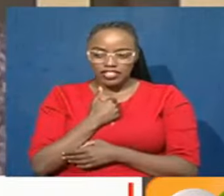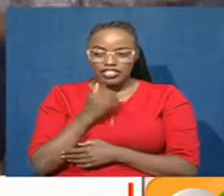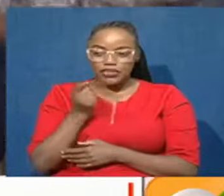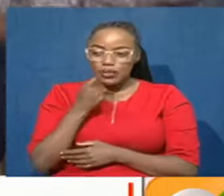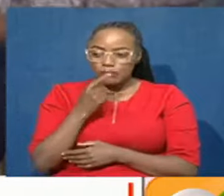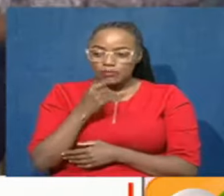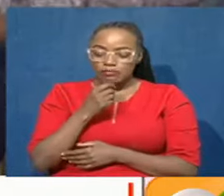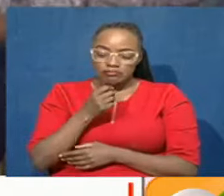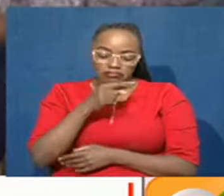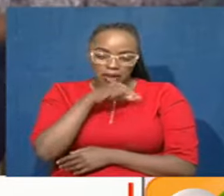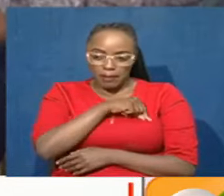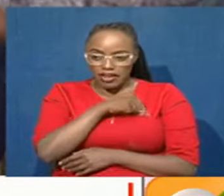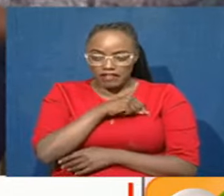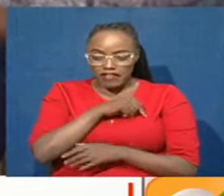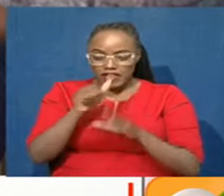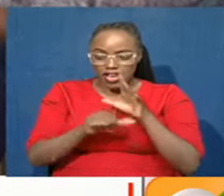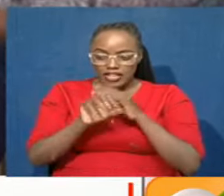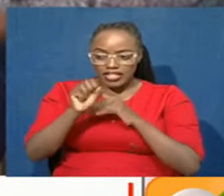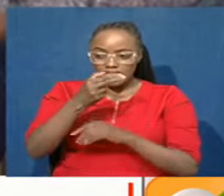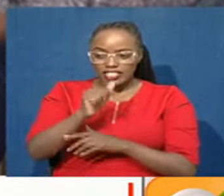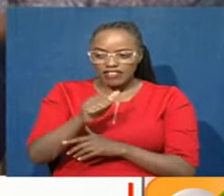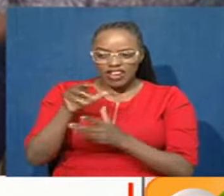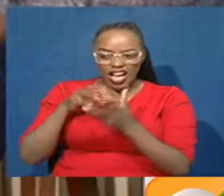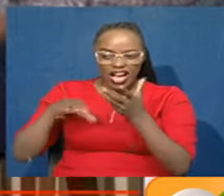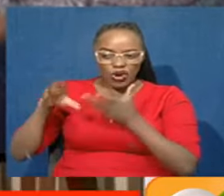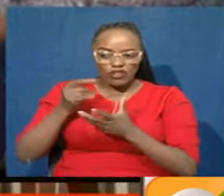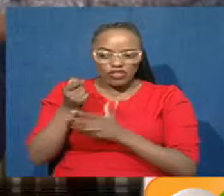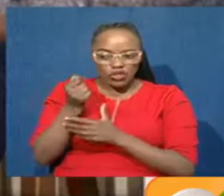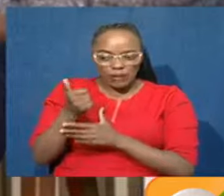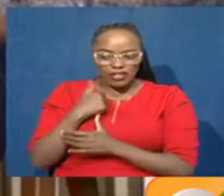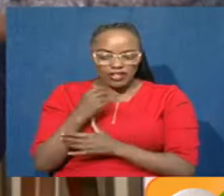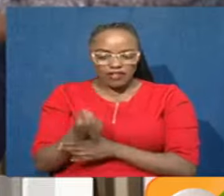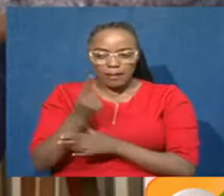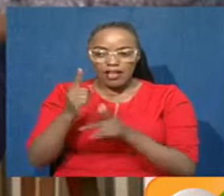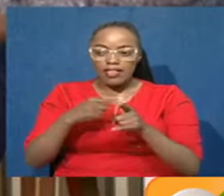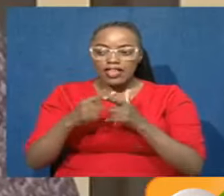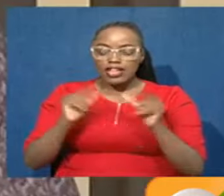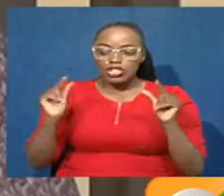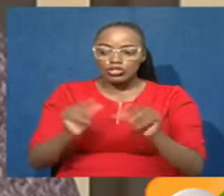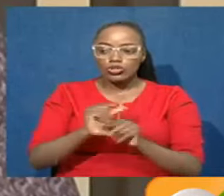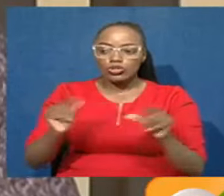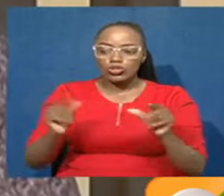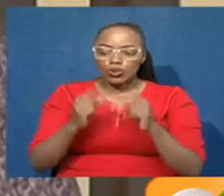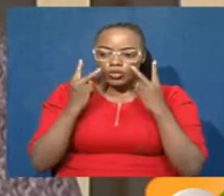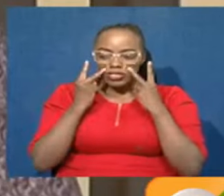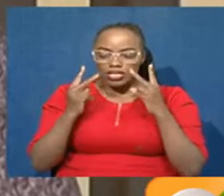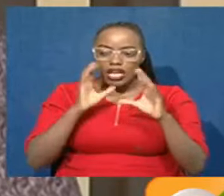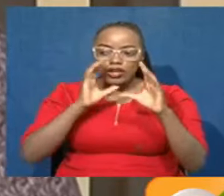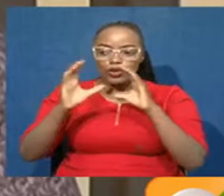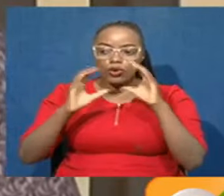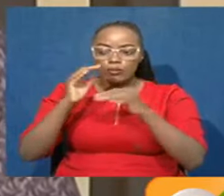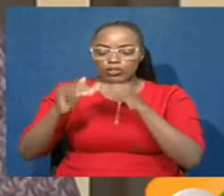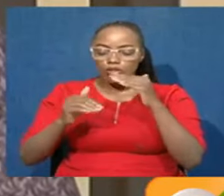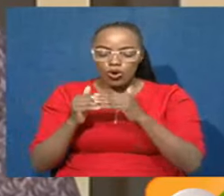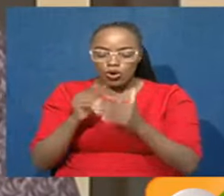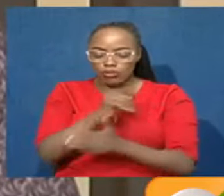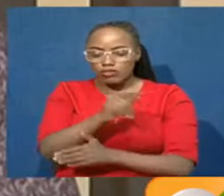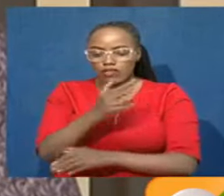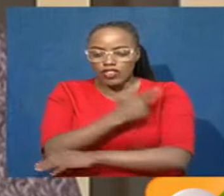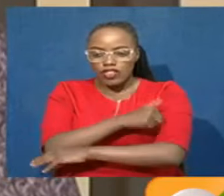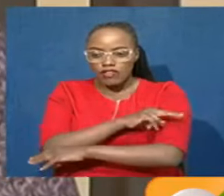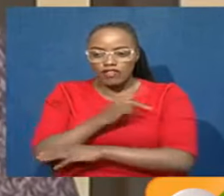benefits under the Social Health Authority. So a little bit of confusion came up, and immediately we noted that, we communicated to all the facilities,